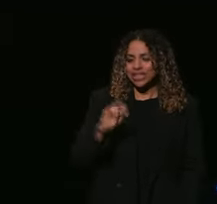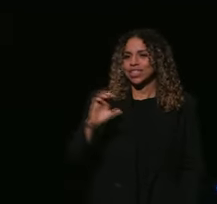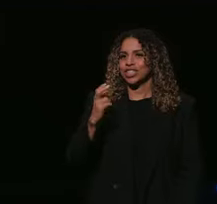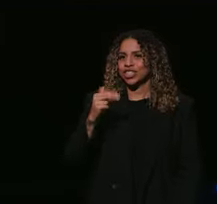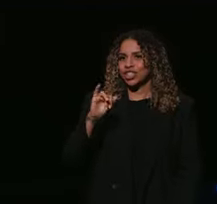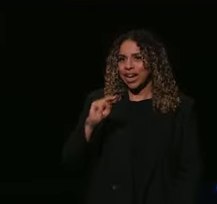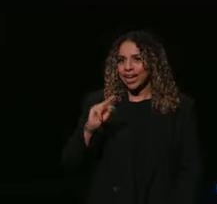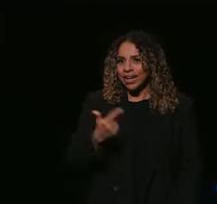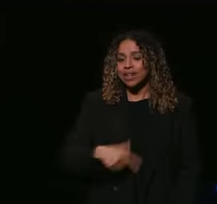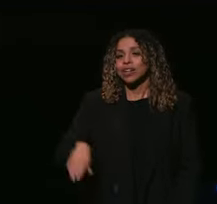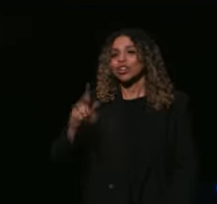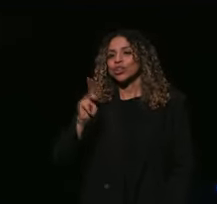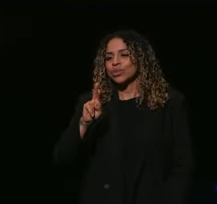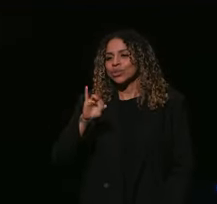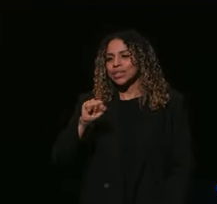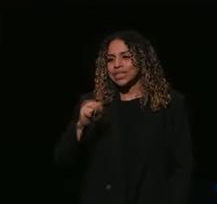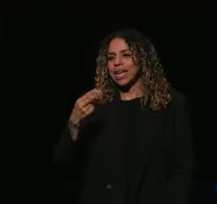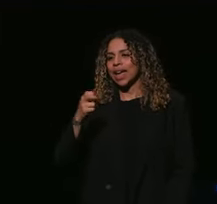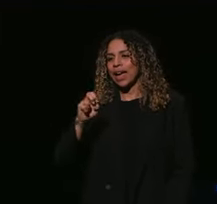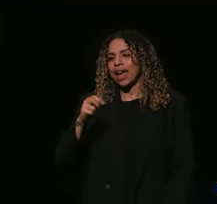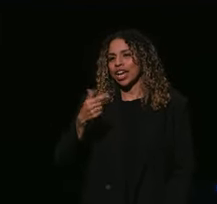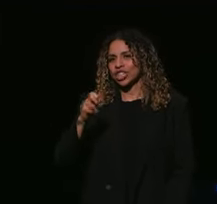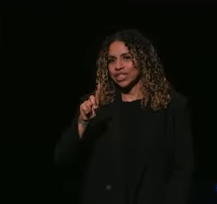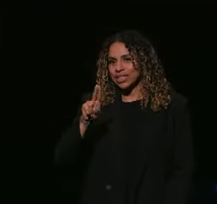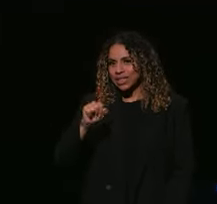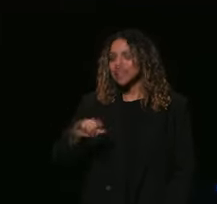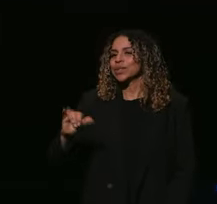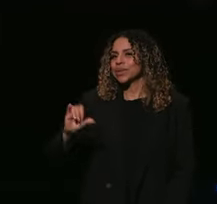Chris Hegedus, and Simon Kilmurray.